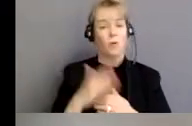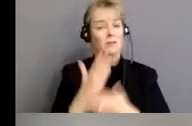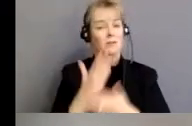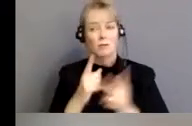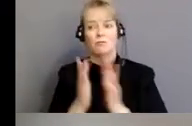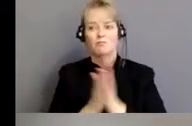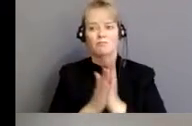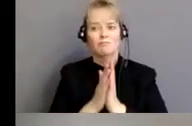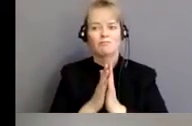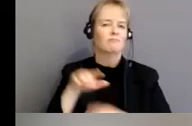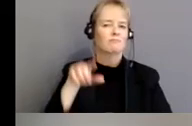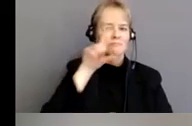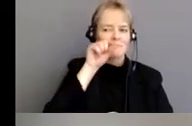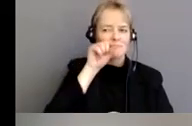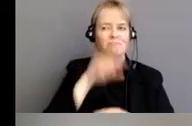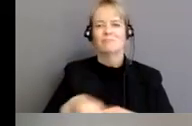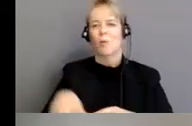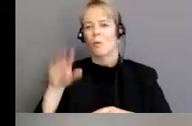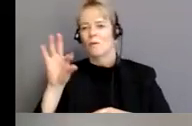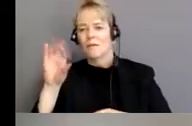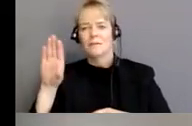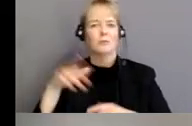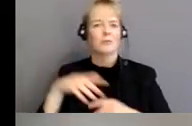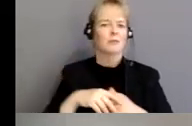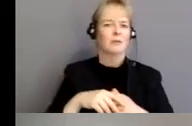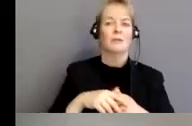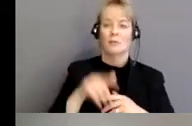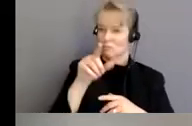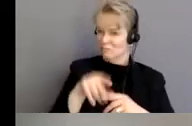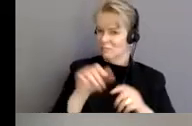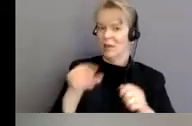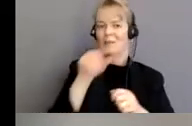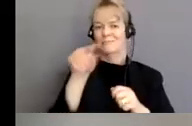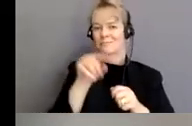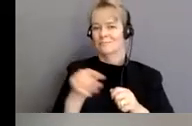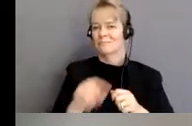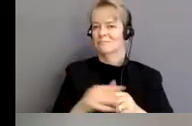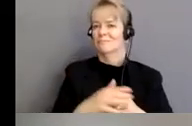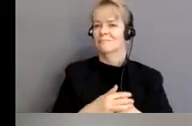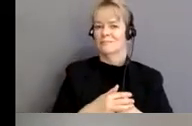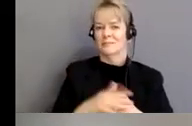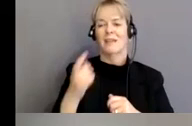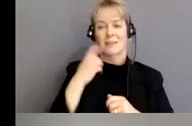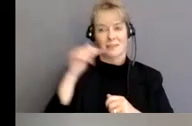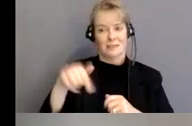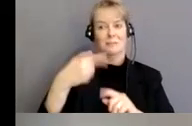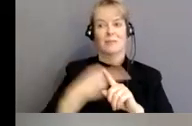We have a Twitter feed at smarter_money. I believe we have a Twitter chat coming up this month on fraud. So that's